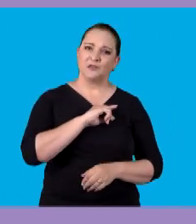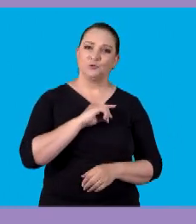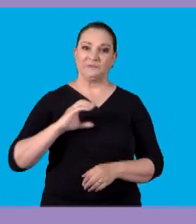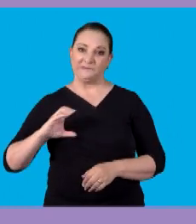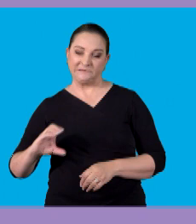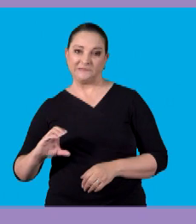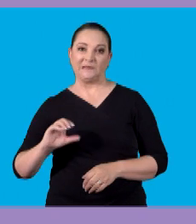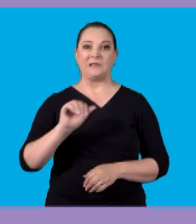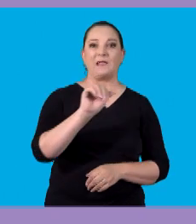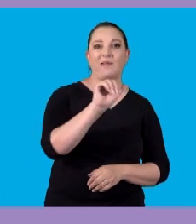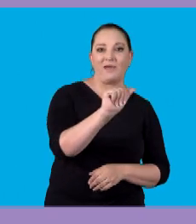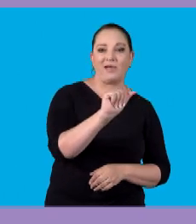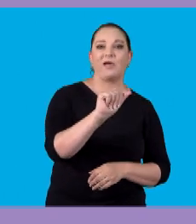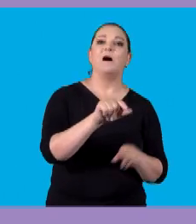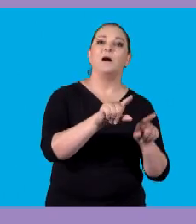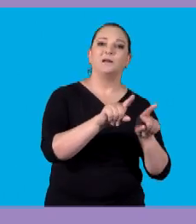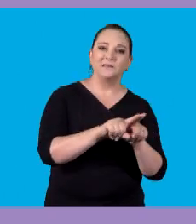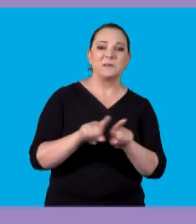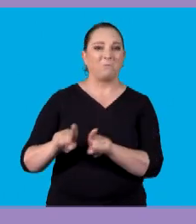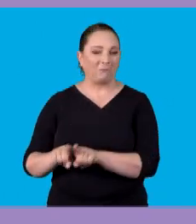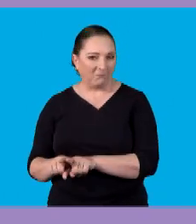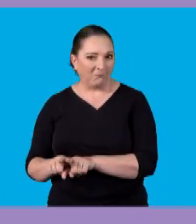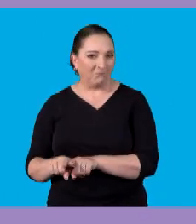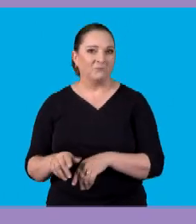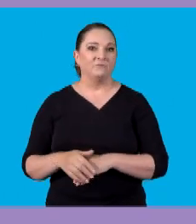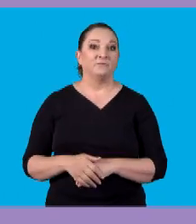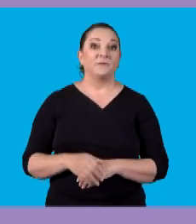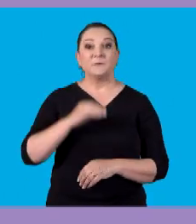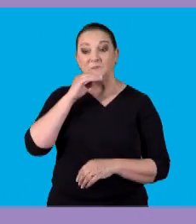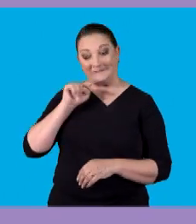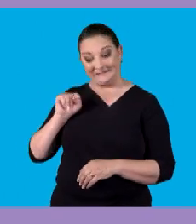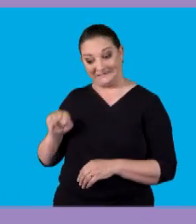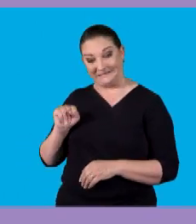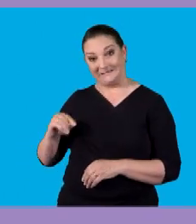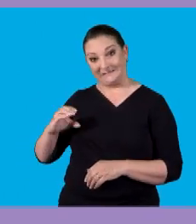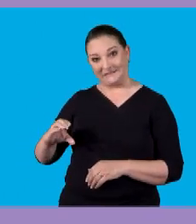equals to angle A, which is equals to